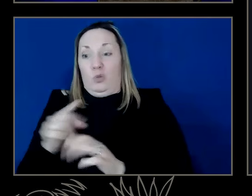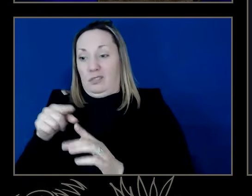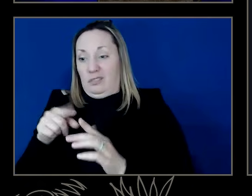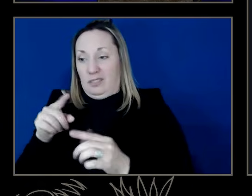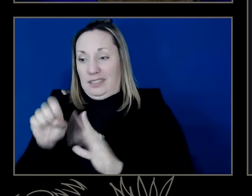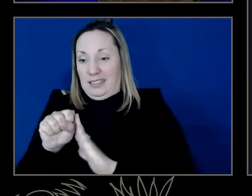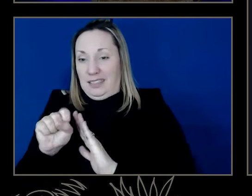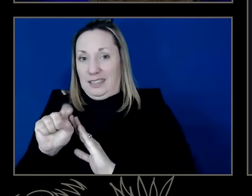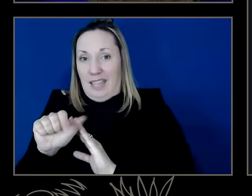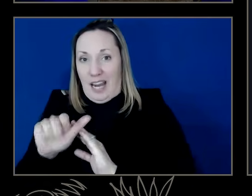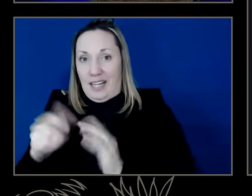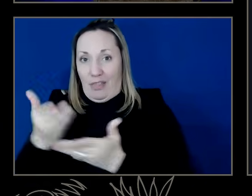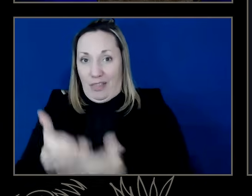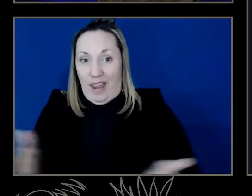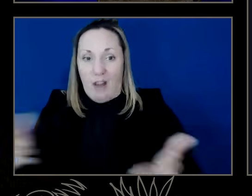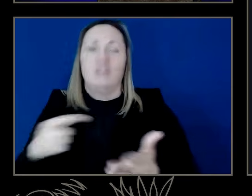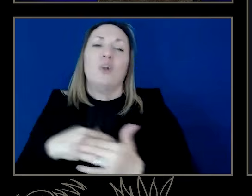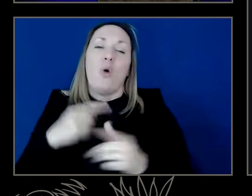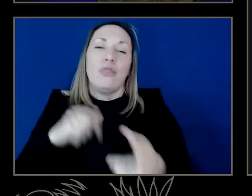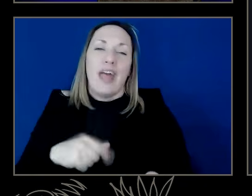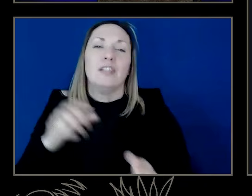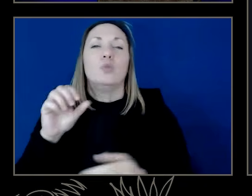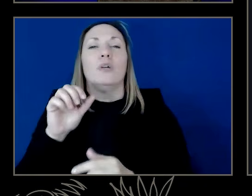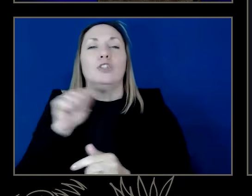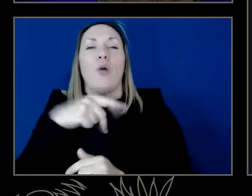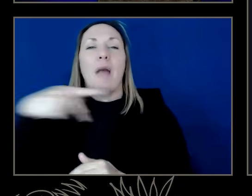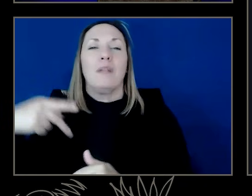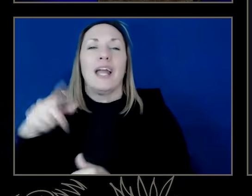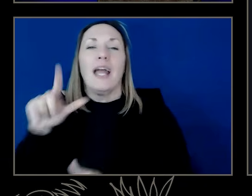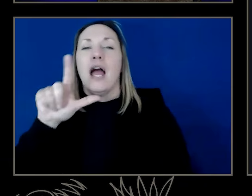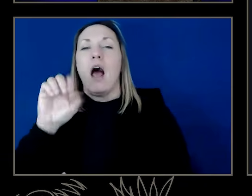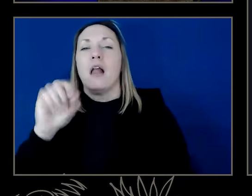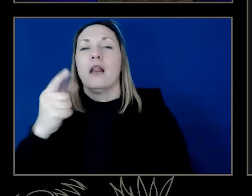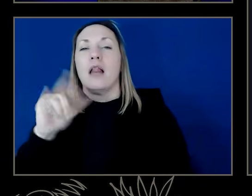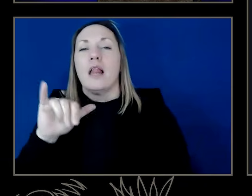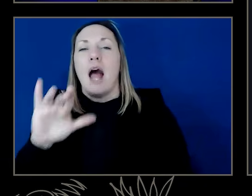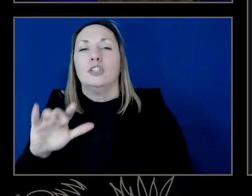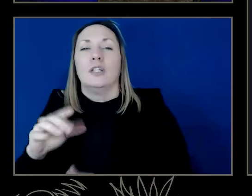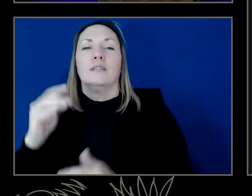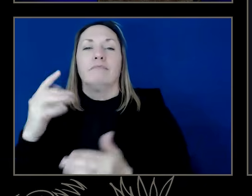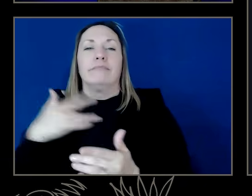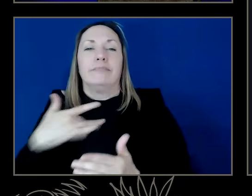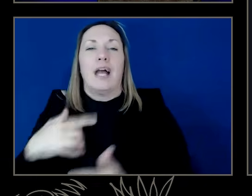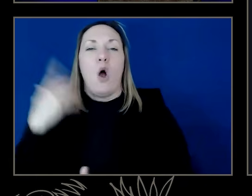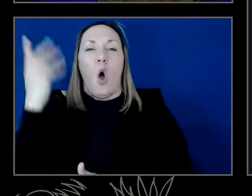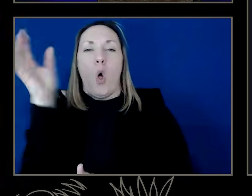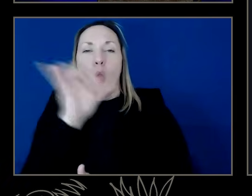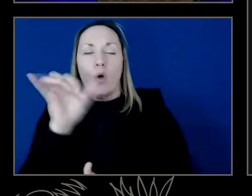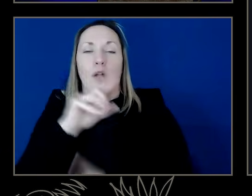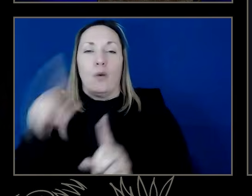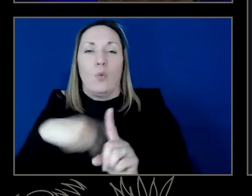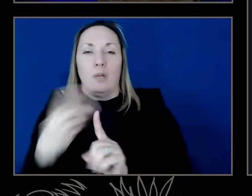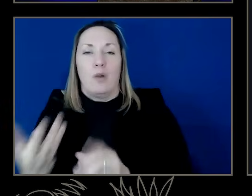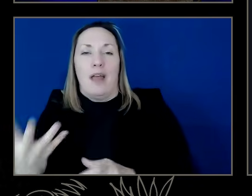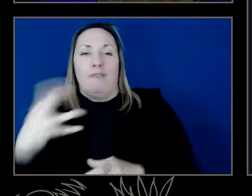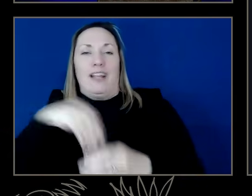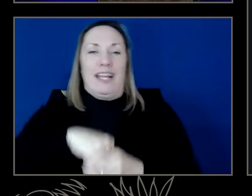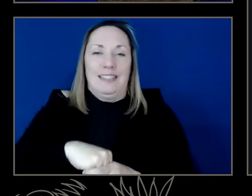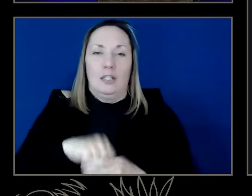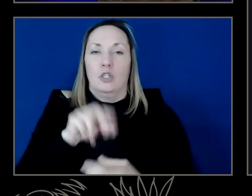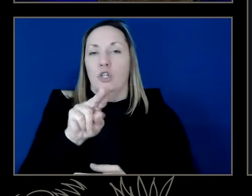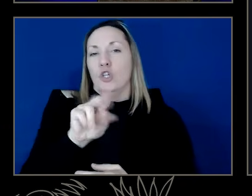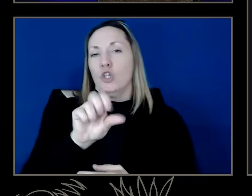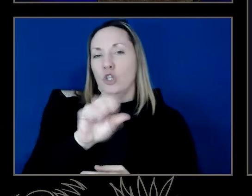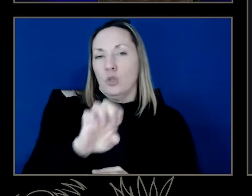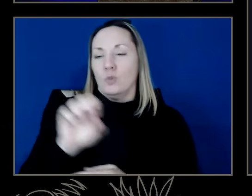like, basically, this is what your application logic tends to look like when you decide to put everything inside of useState